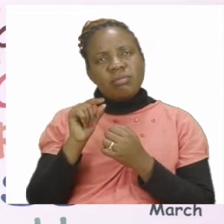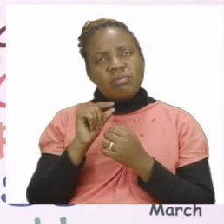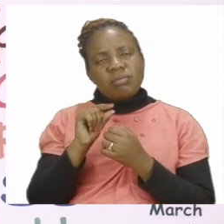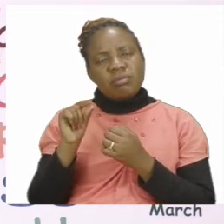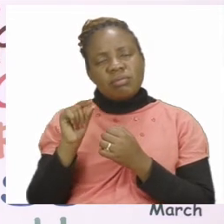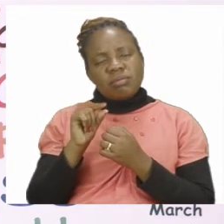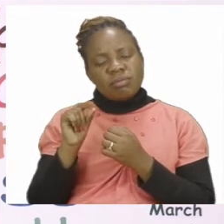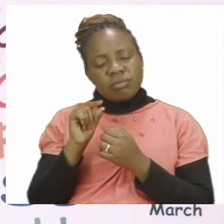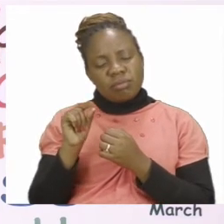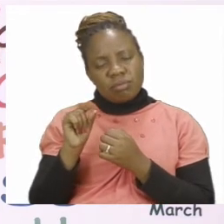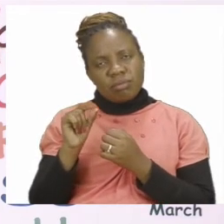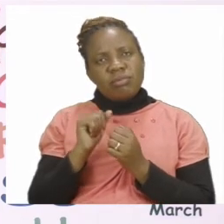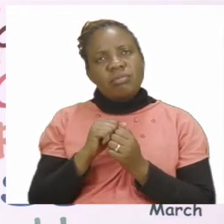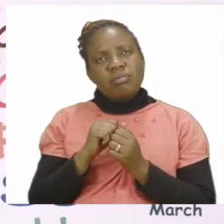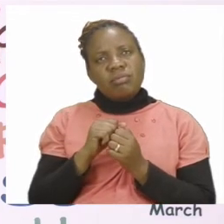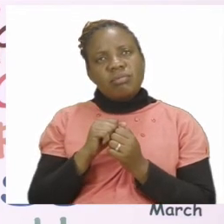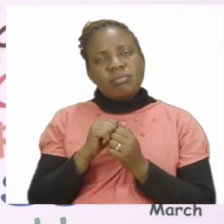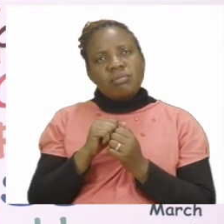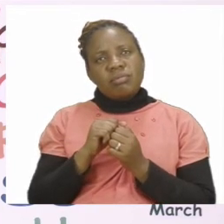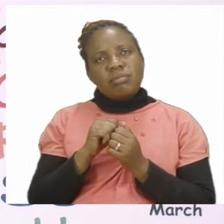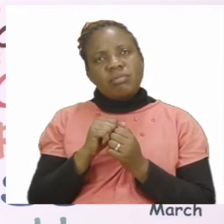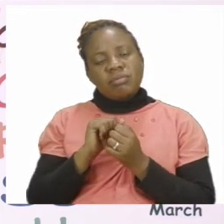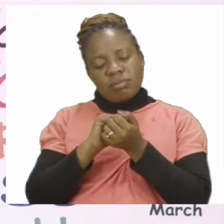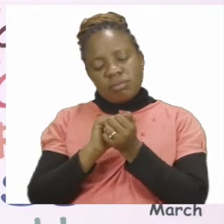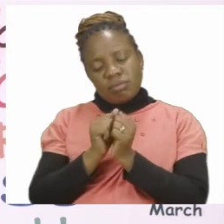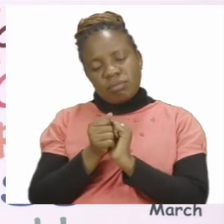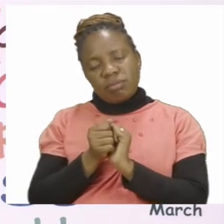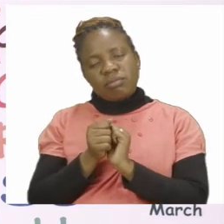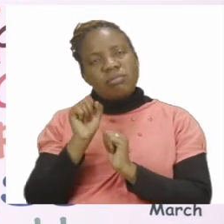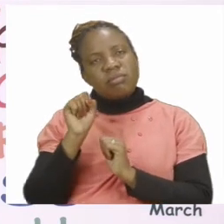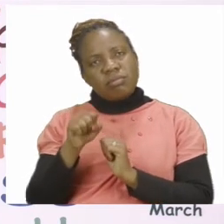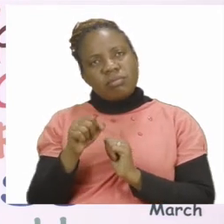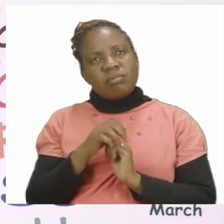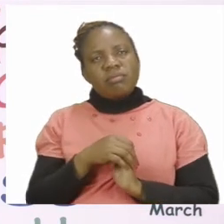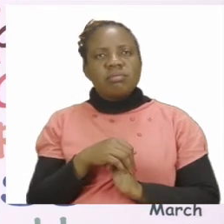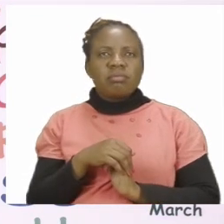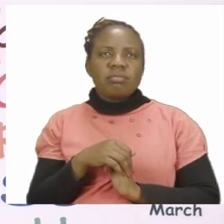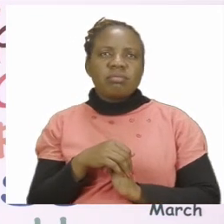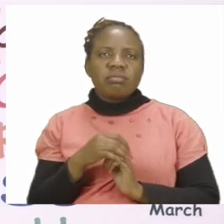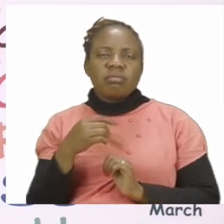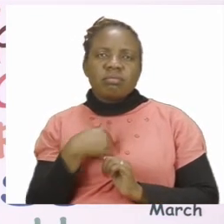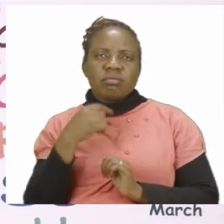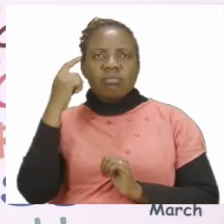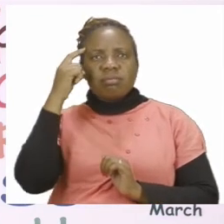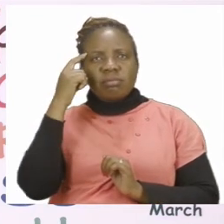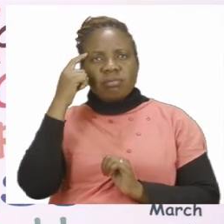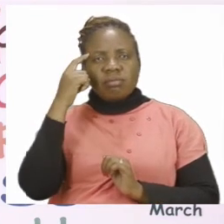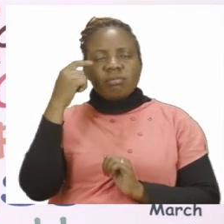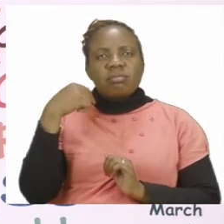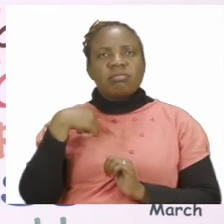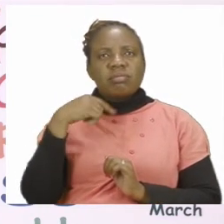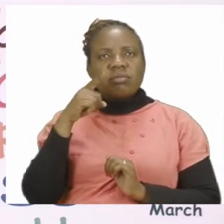it will still happen, you say, I think he will